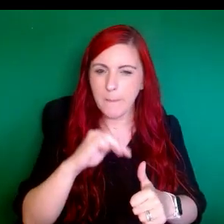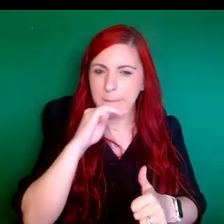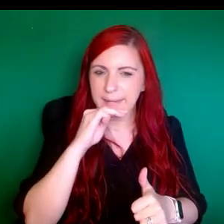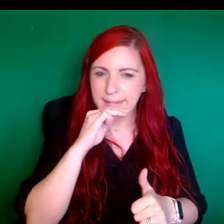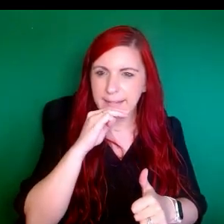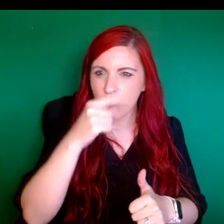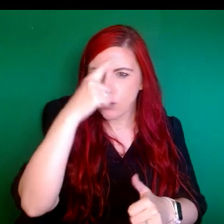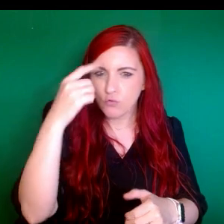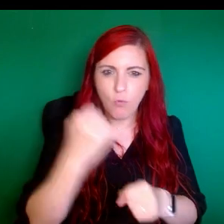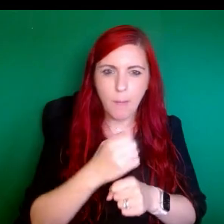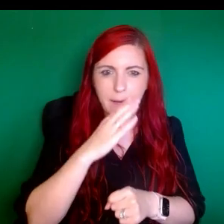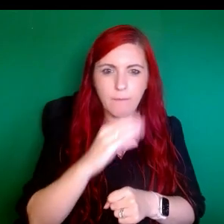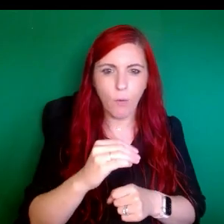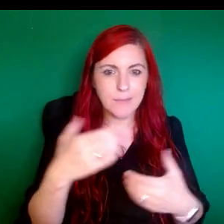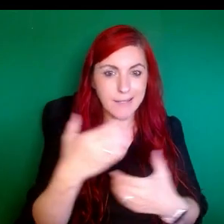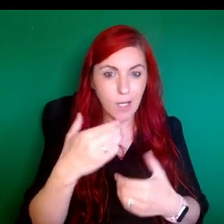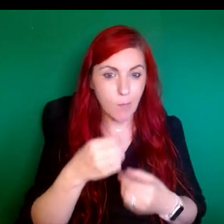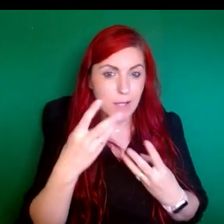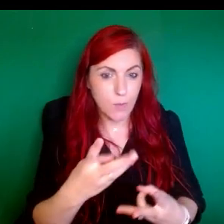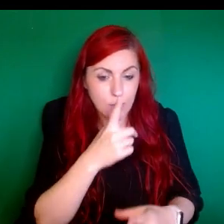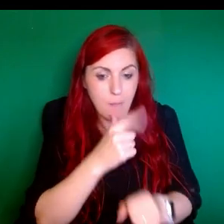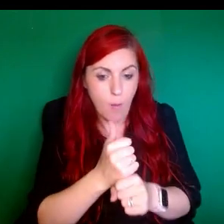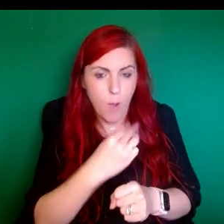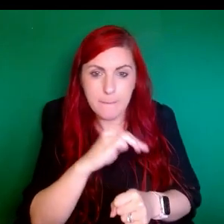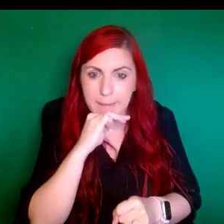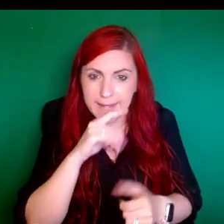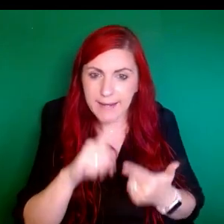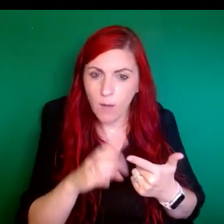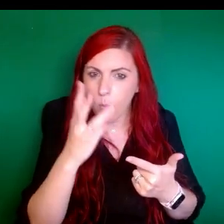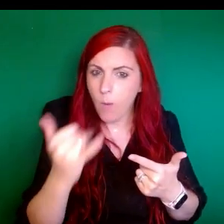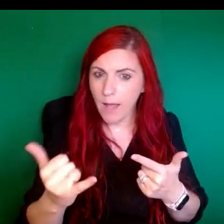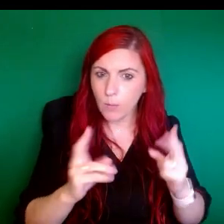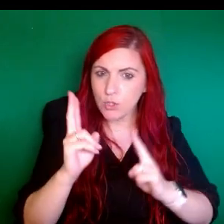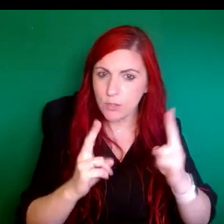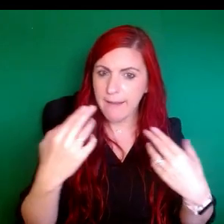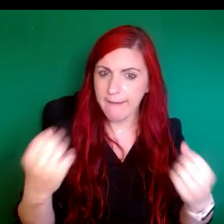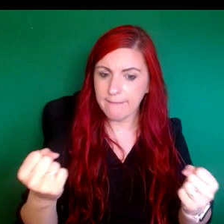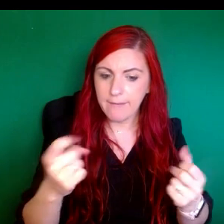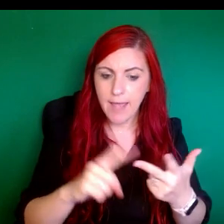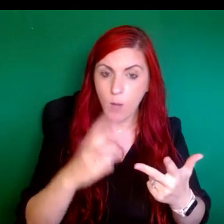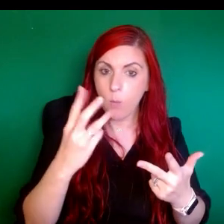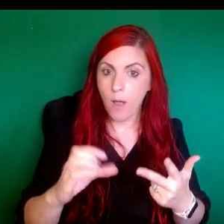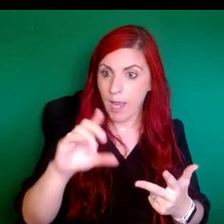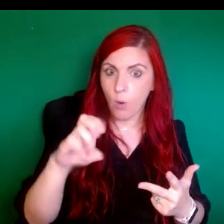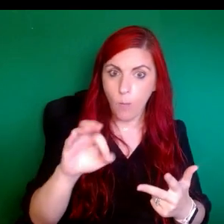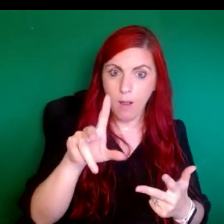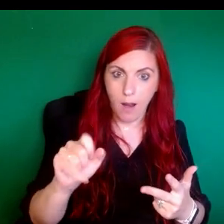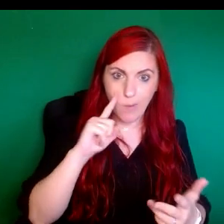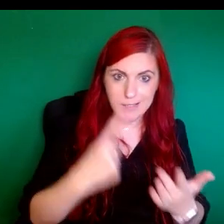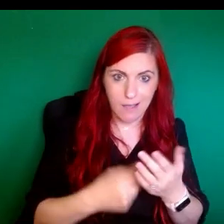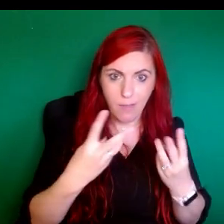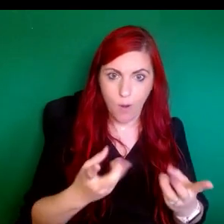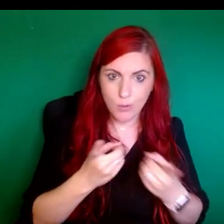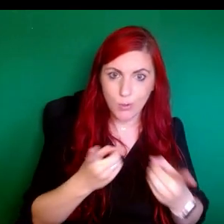session will know, what trauma-informed care is, but I want to just briefly talk about what it is and why we should do